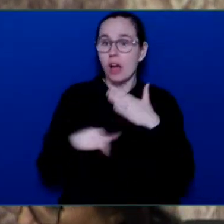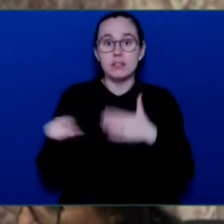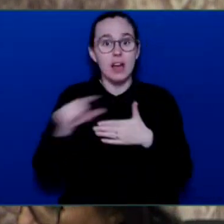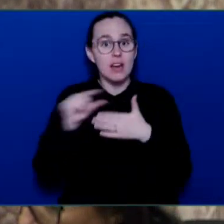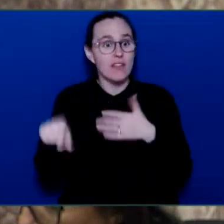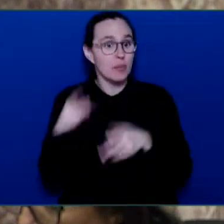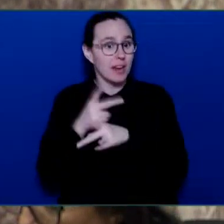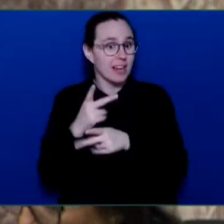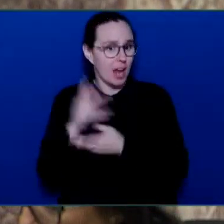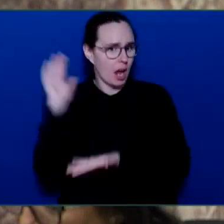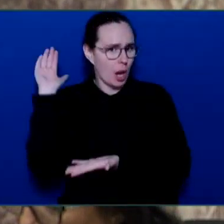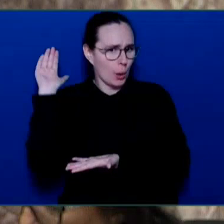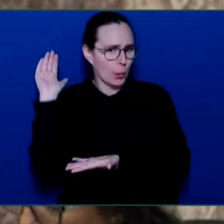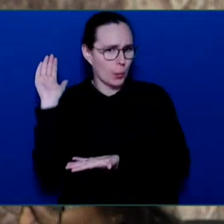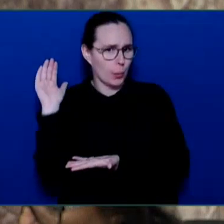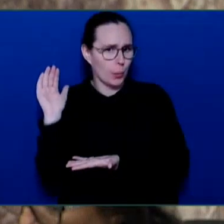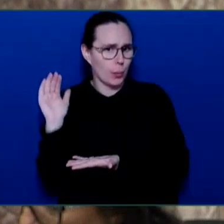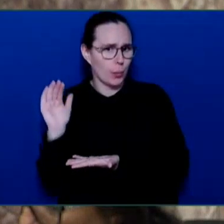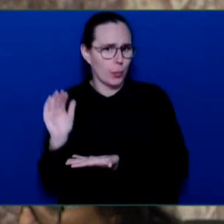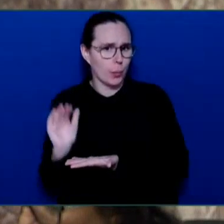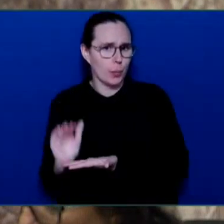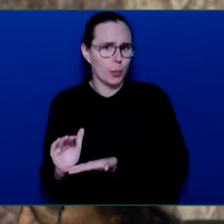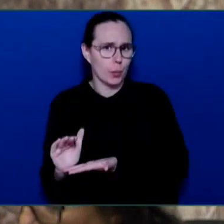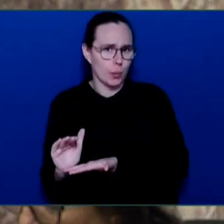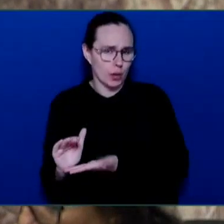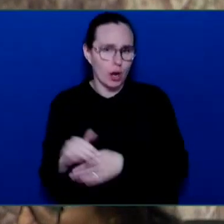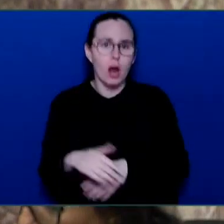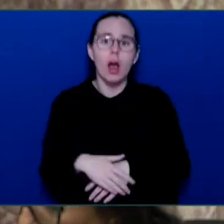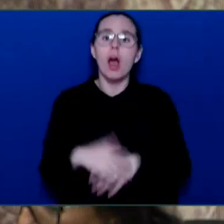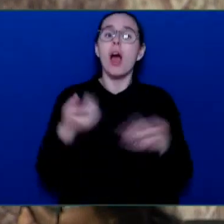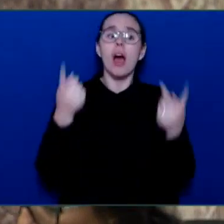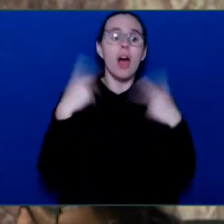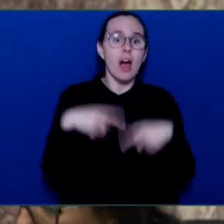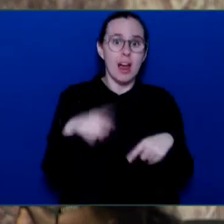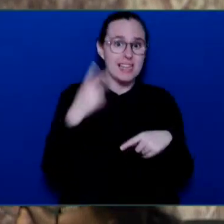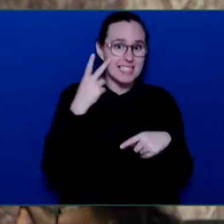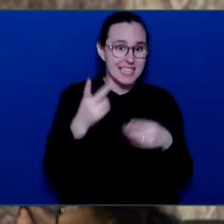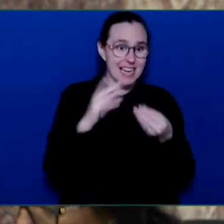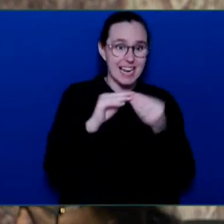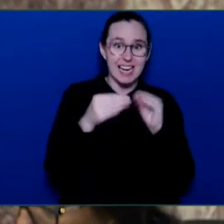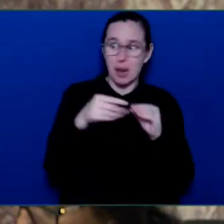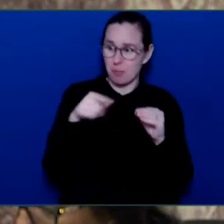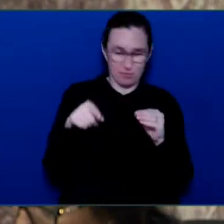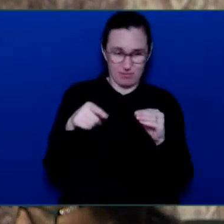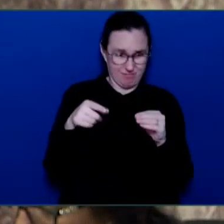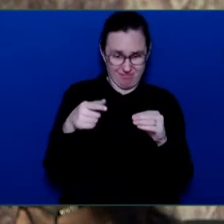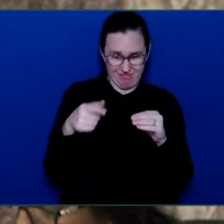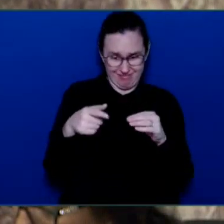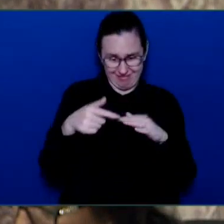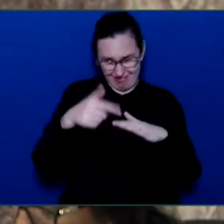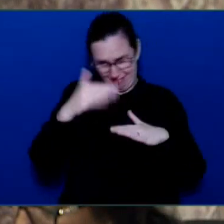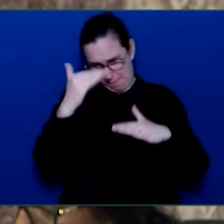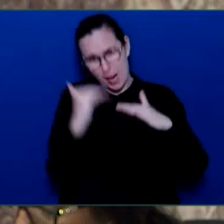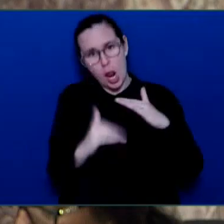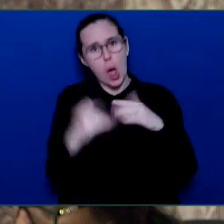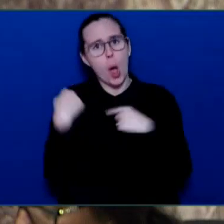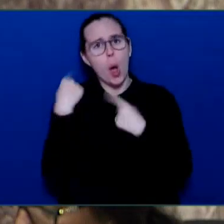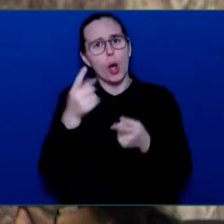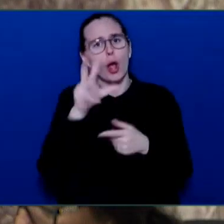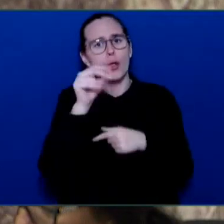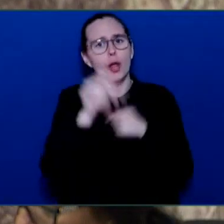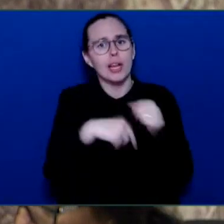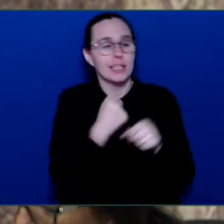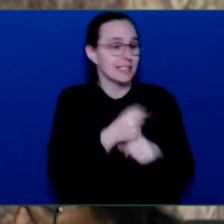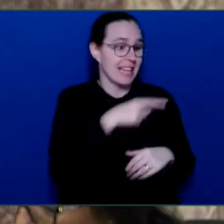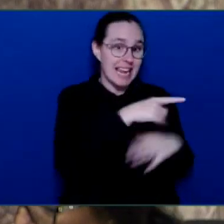number of Indigenous children in care in over 20 years. Honourable Speaker, I know there is a lot more work to do, and I